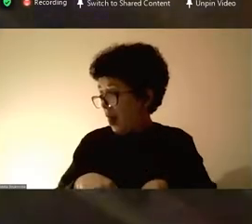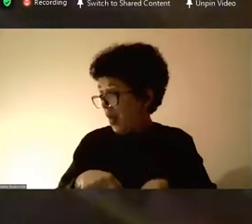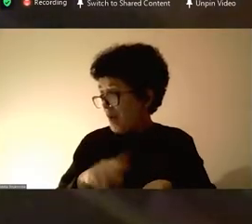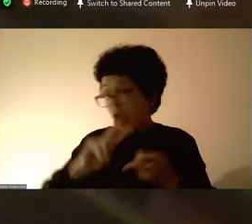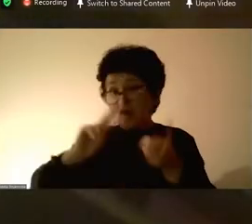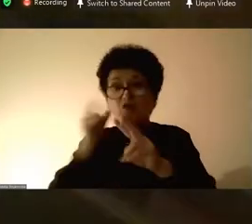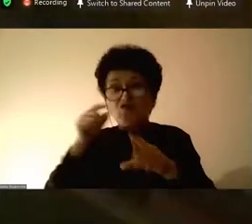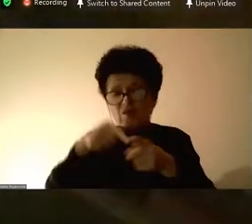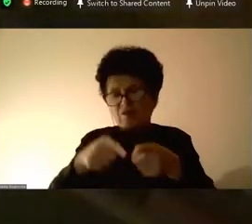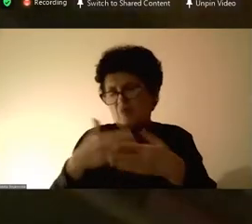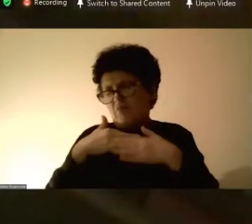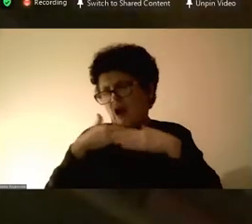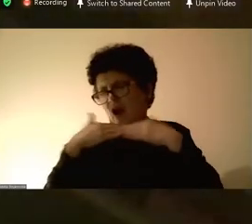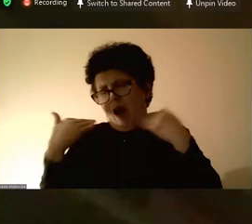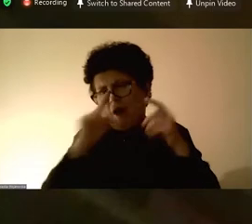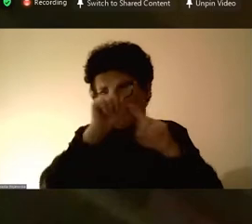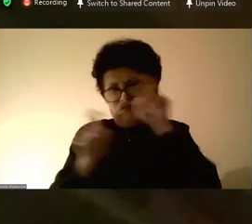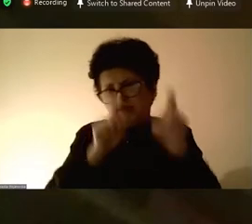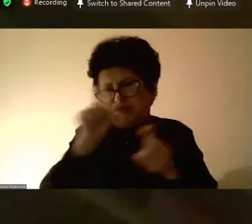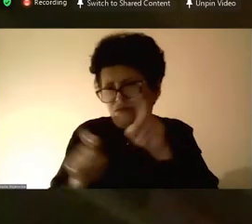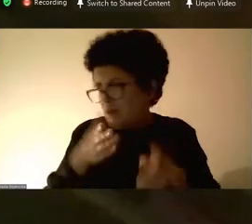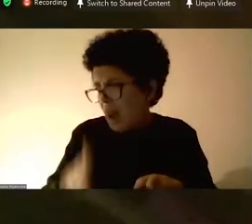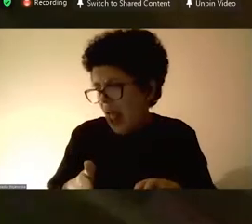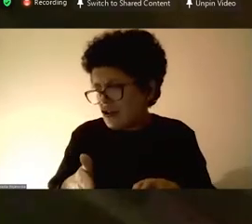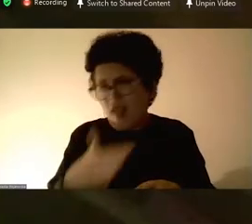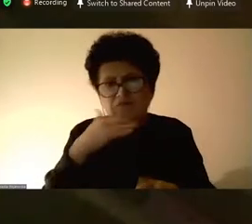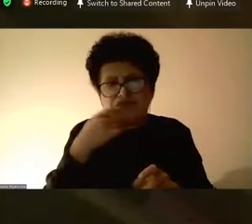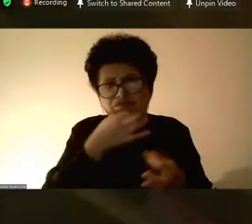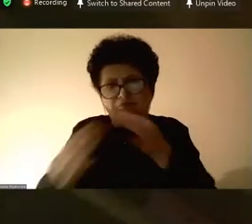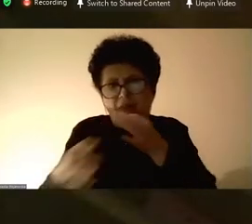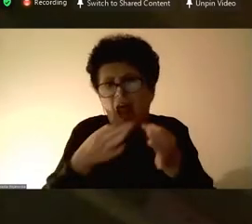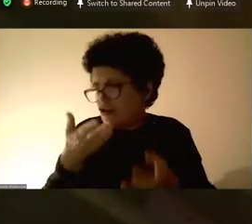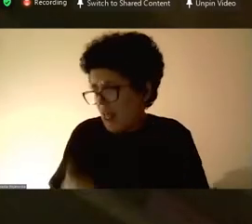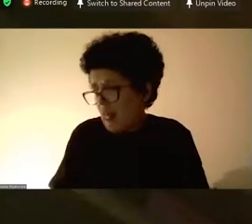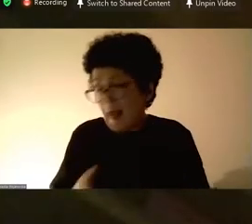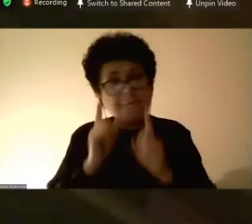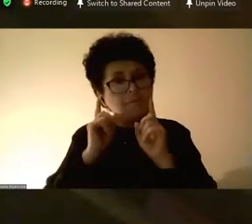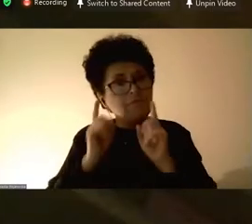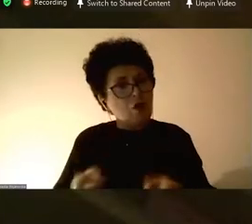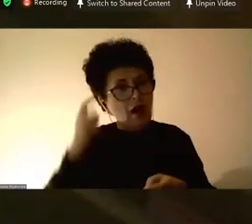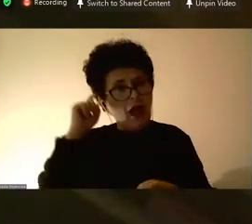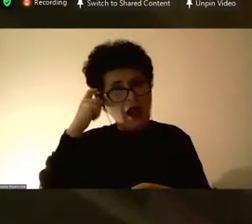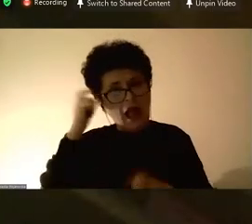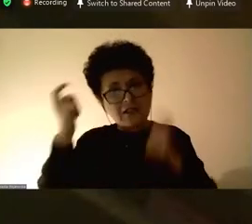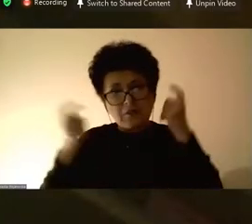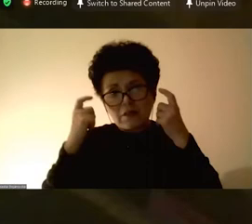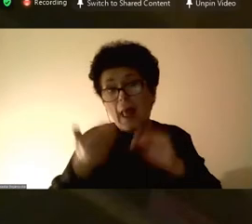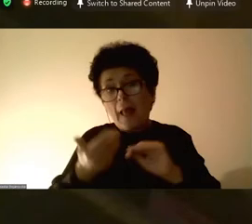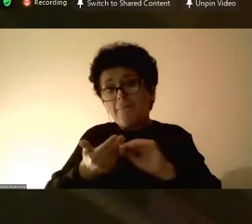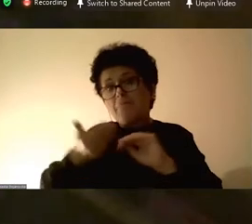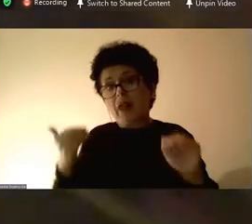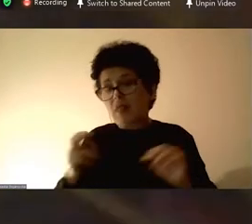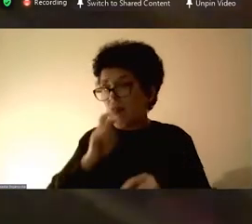I should take care of before I can answer the question, is this okay or not okay? So I'm